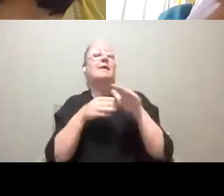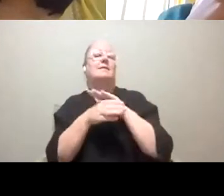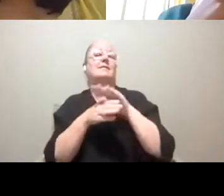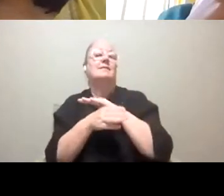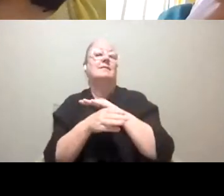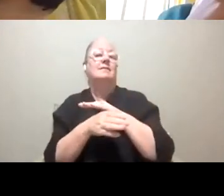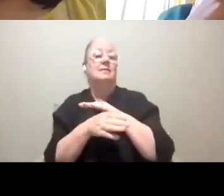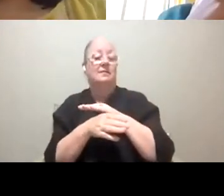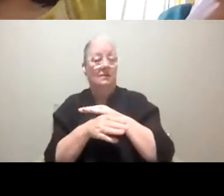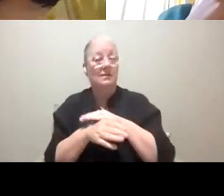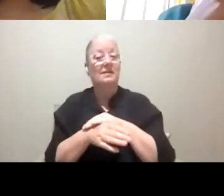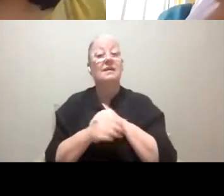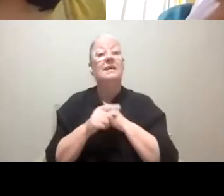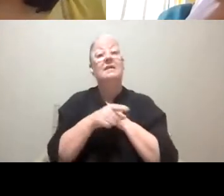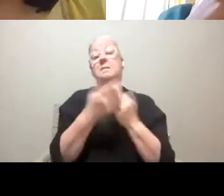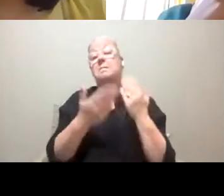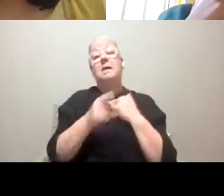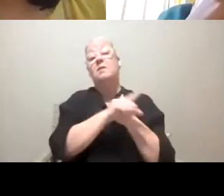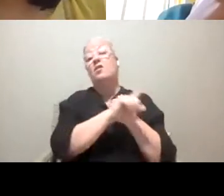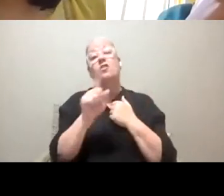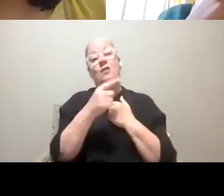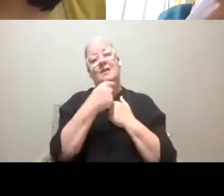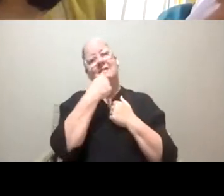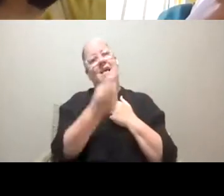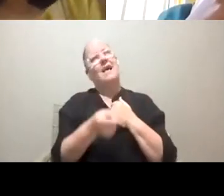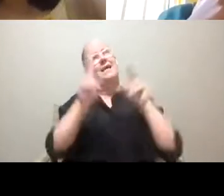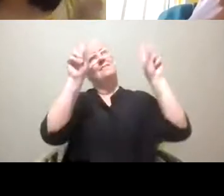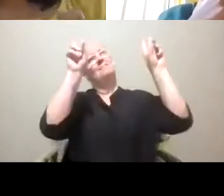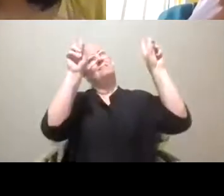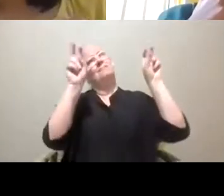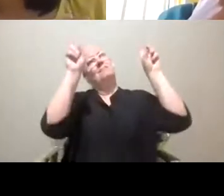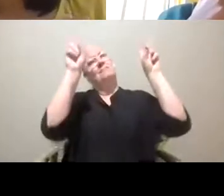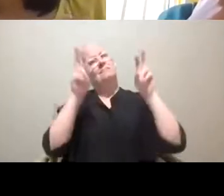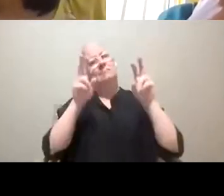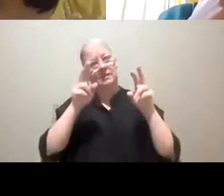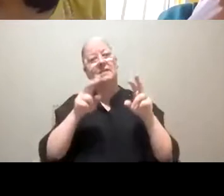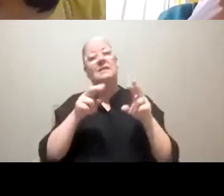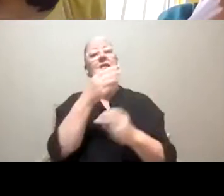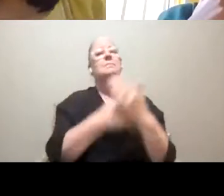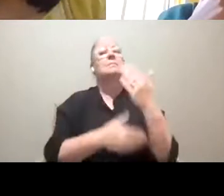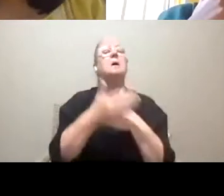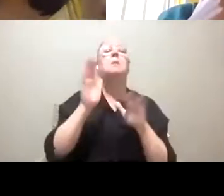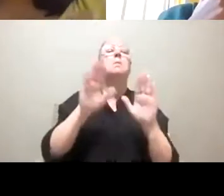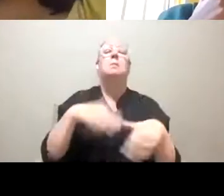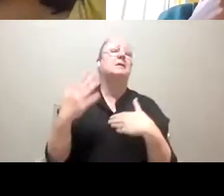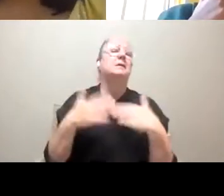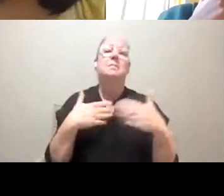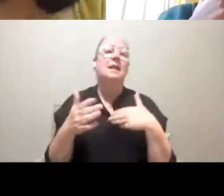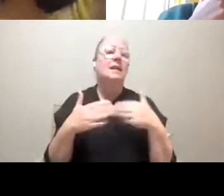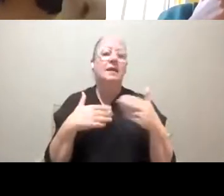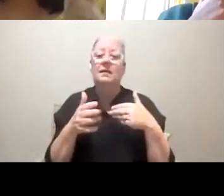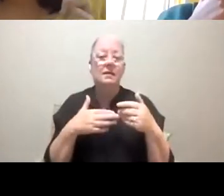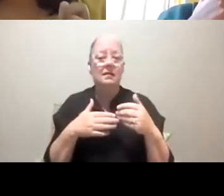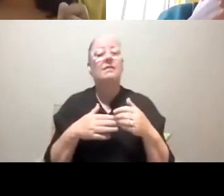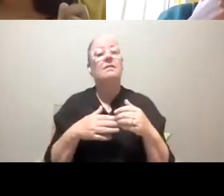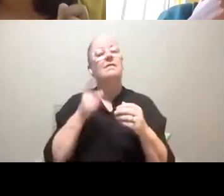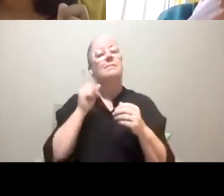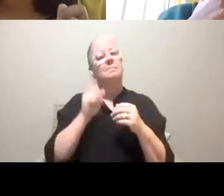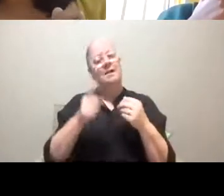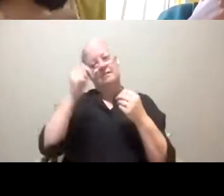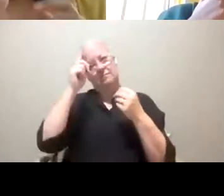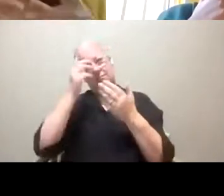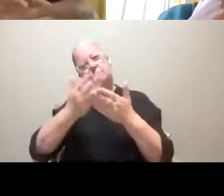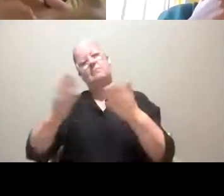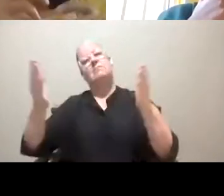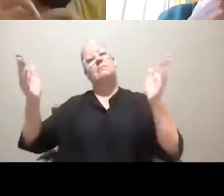about disability, our approach has to be inclusive. Like, we have to wear the spectacles of disabilities, like we wear the lens of